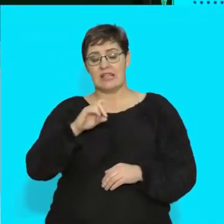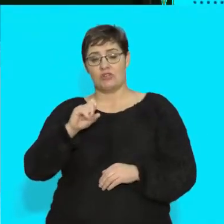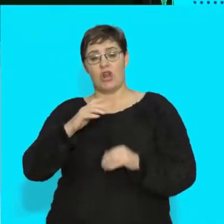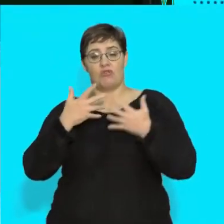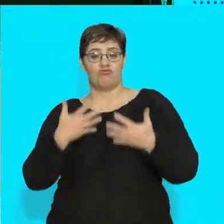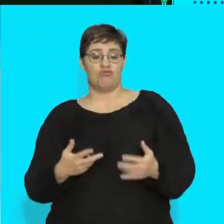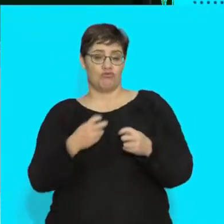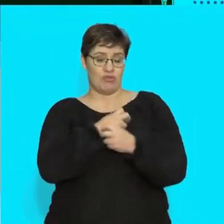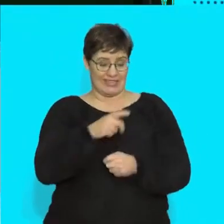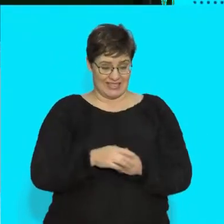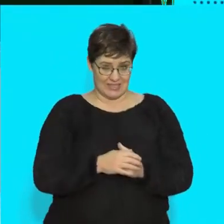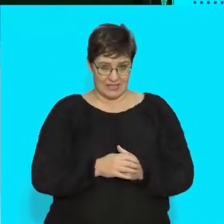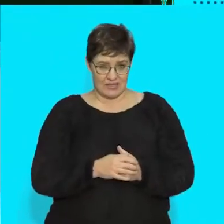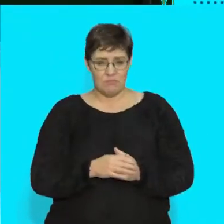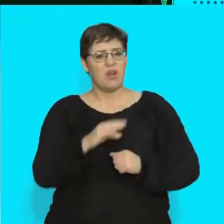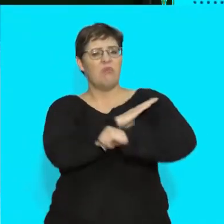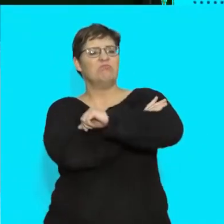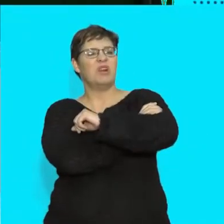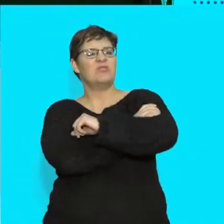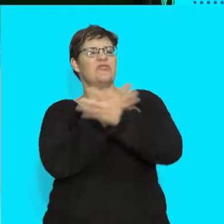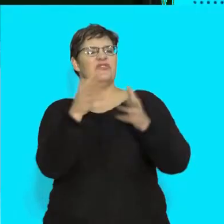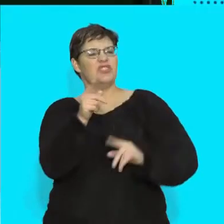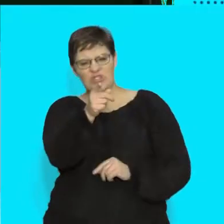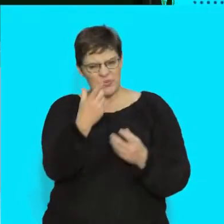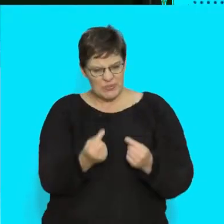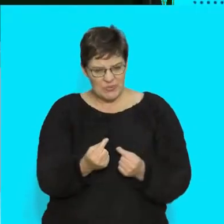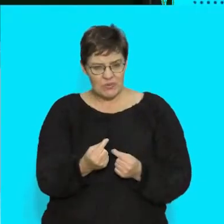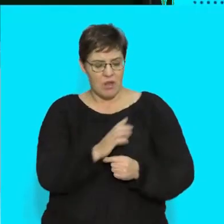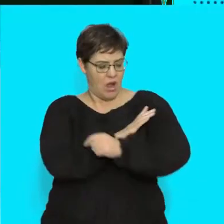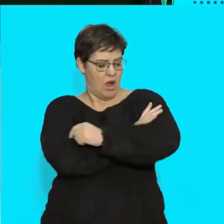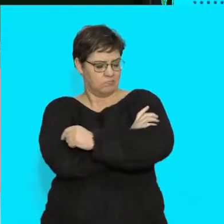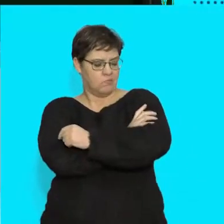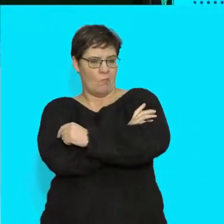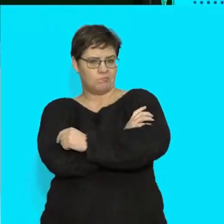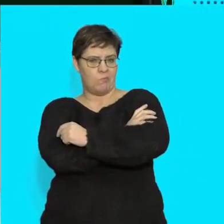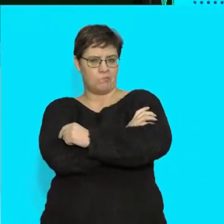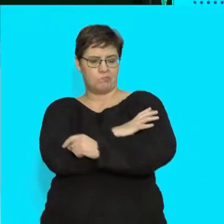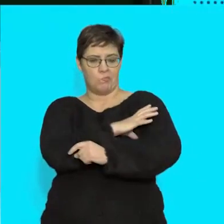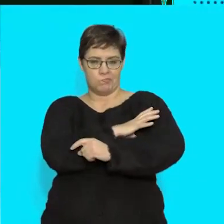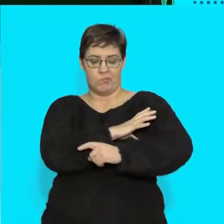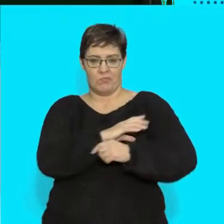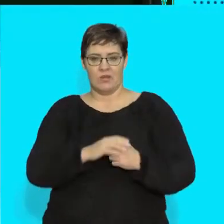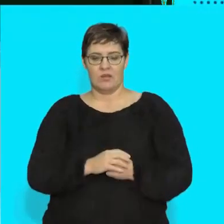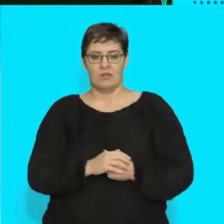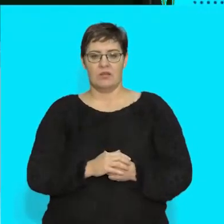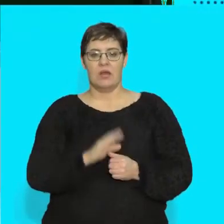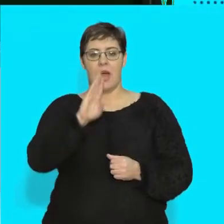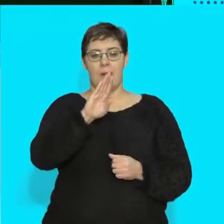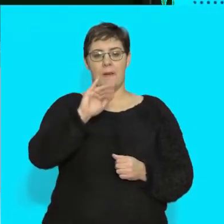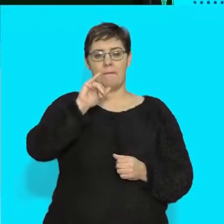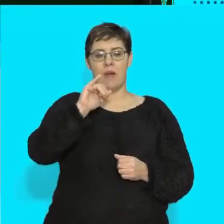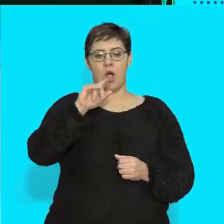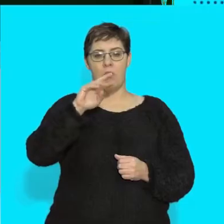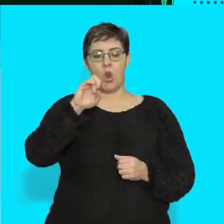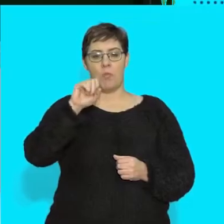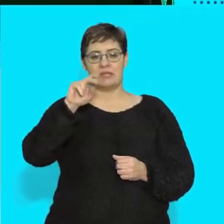you guys have ever had your blood pressure measured before. It's the name for it's called a baumanometer. All right, that